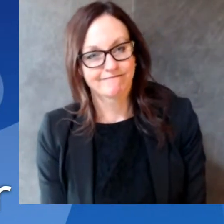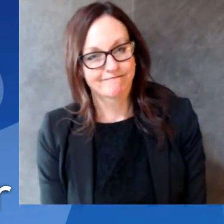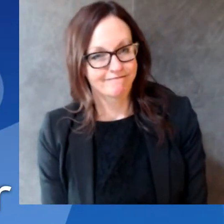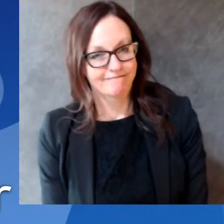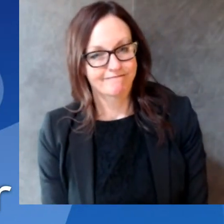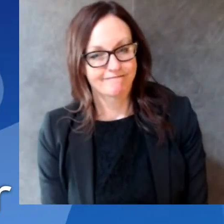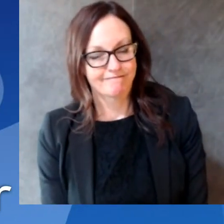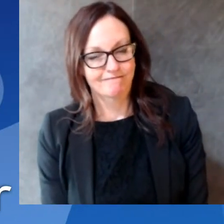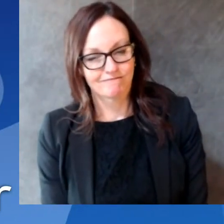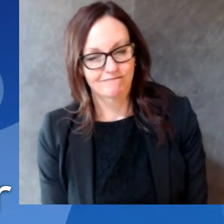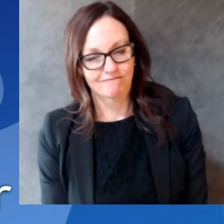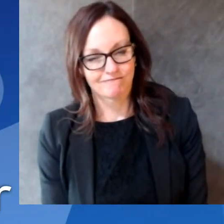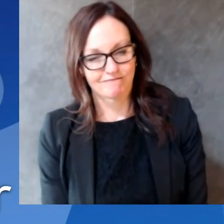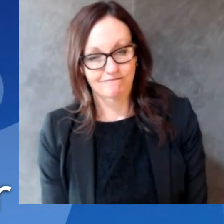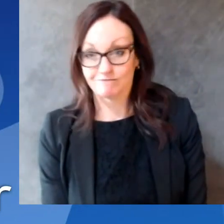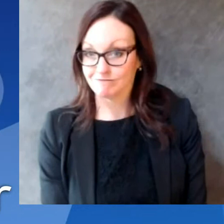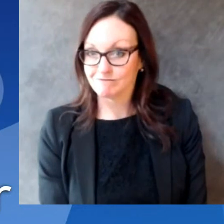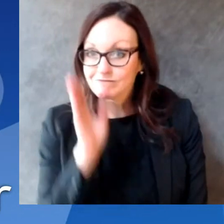WKOW.